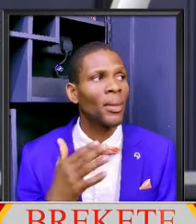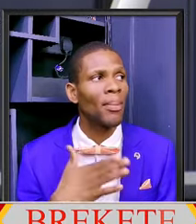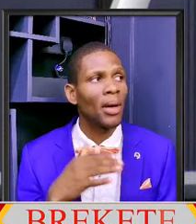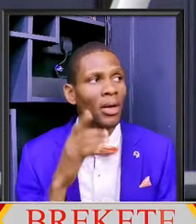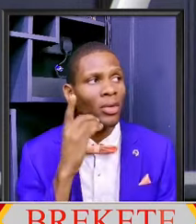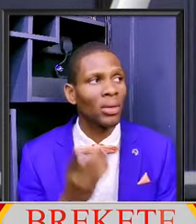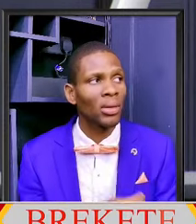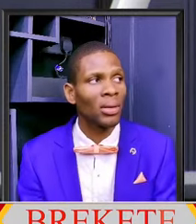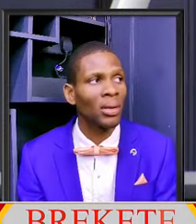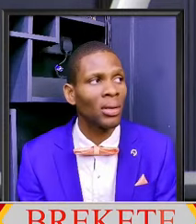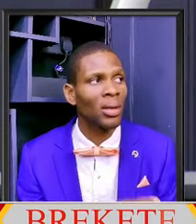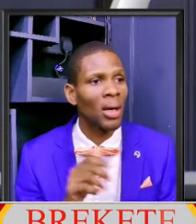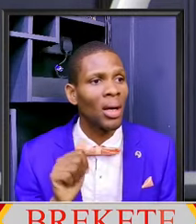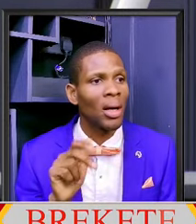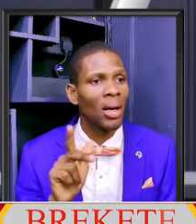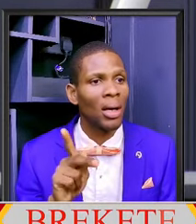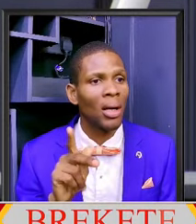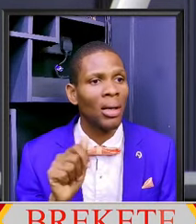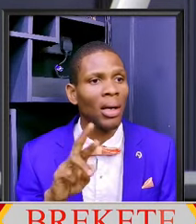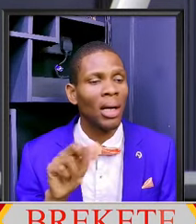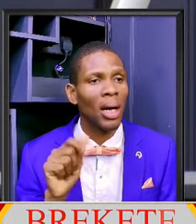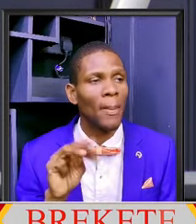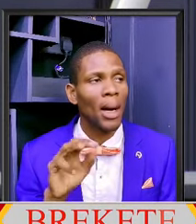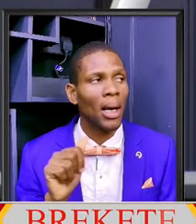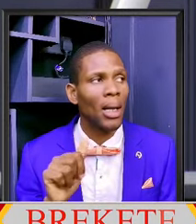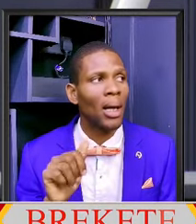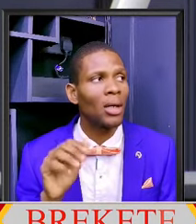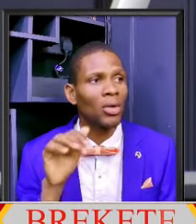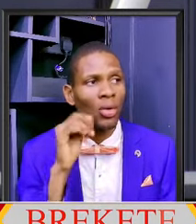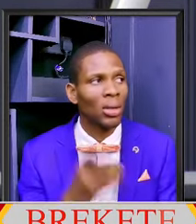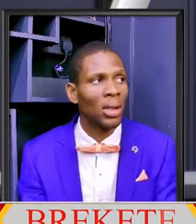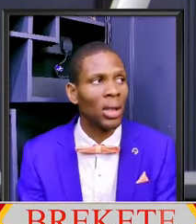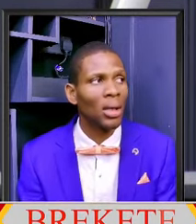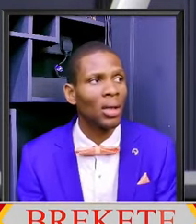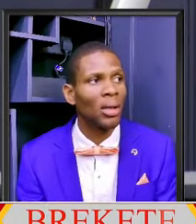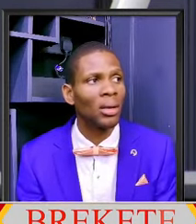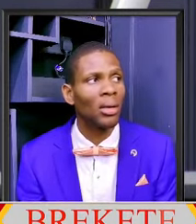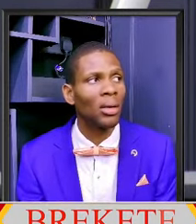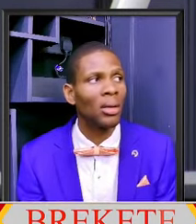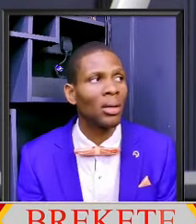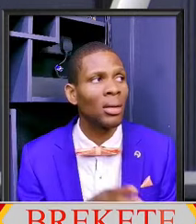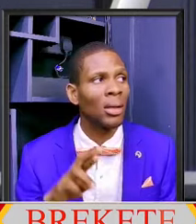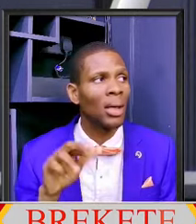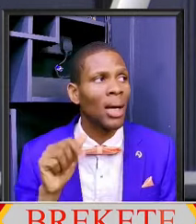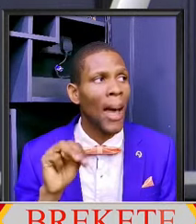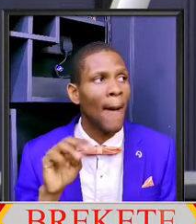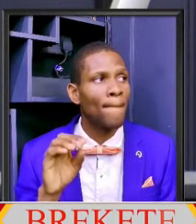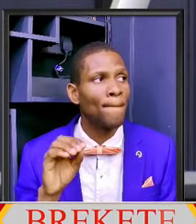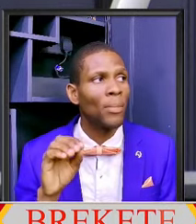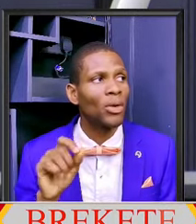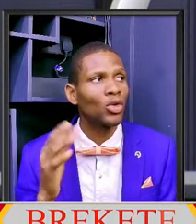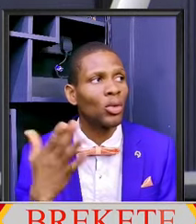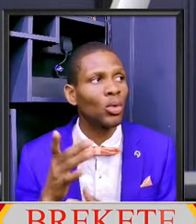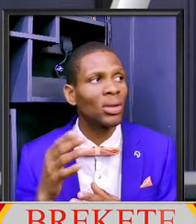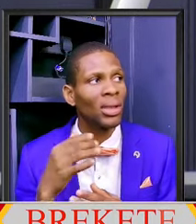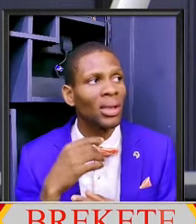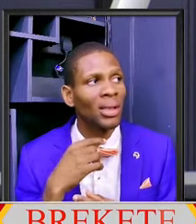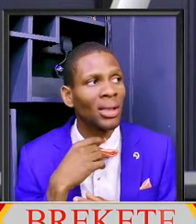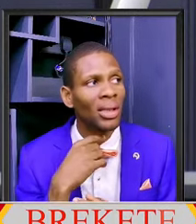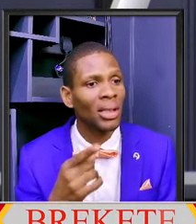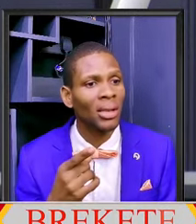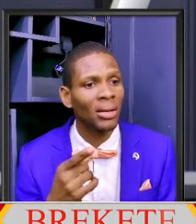My daughter, Akramaka Lau's daughter, Rahmatullah, somebody sent me a message that she